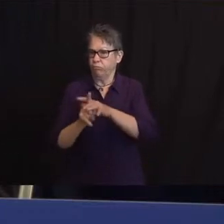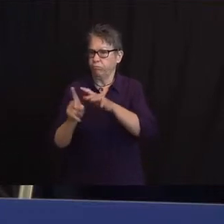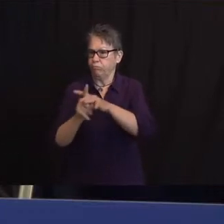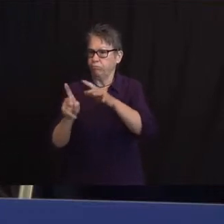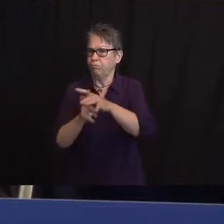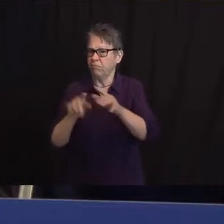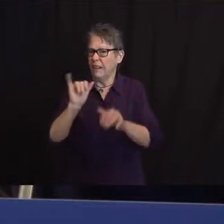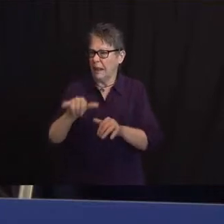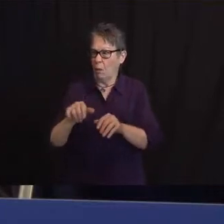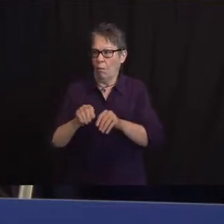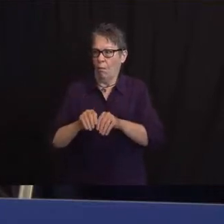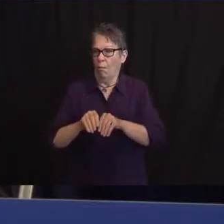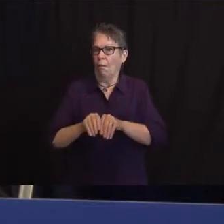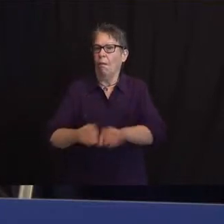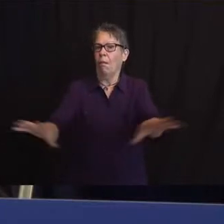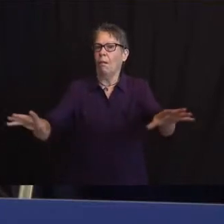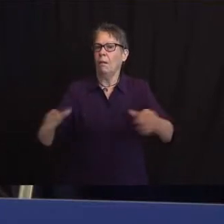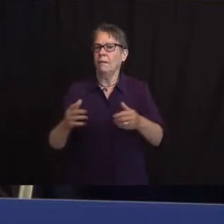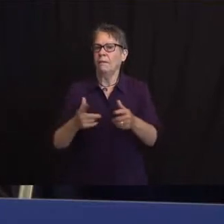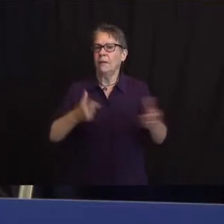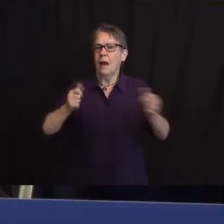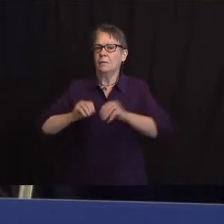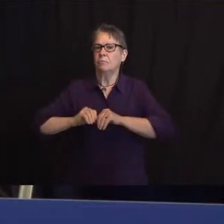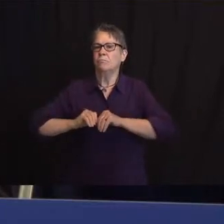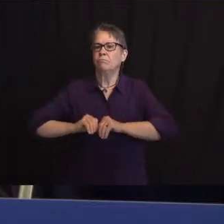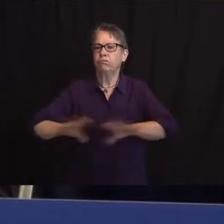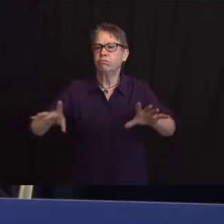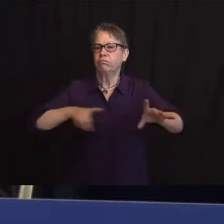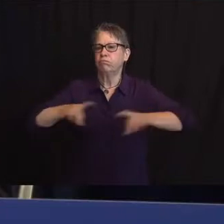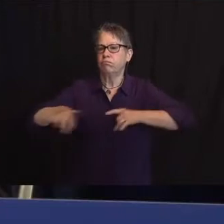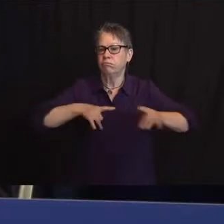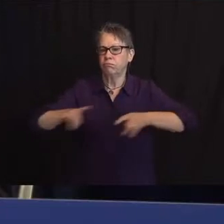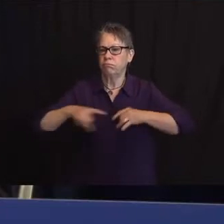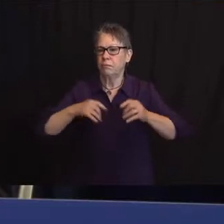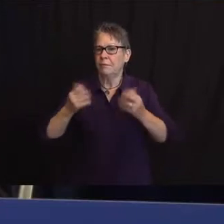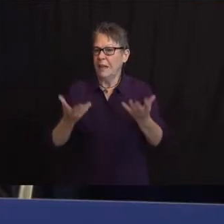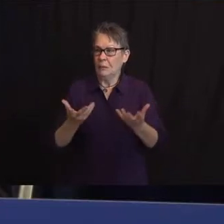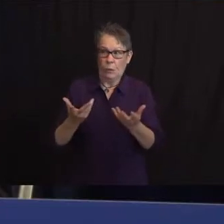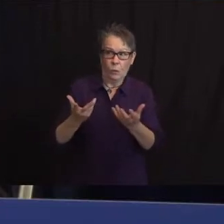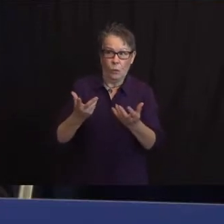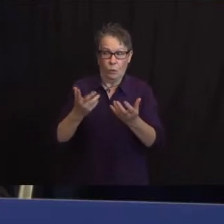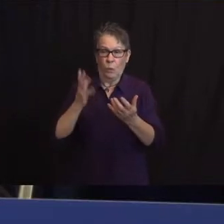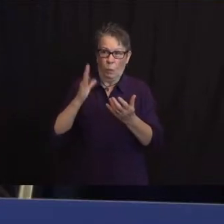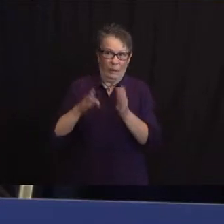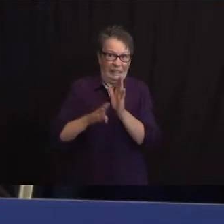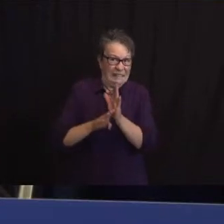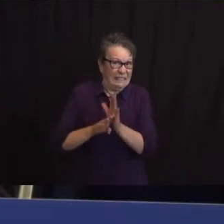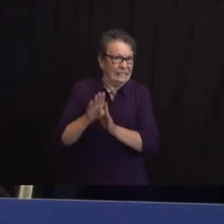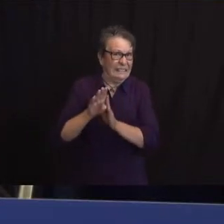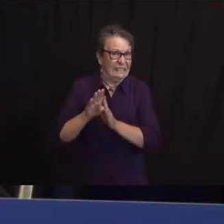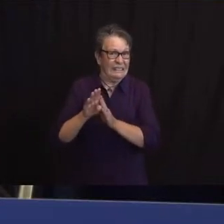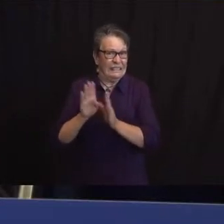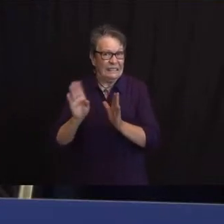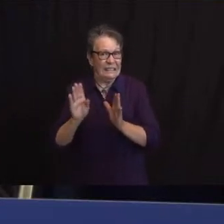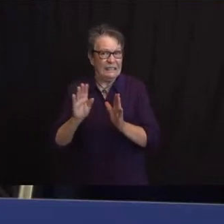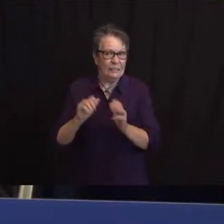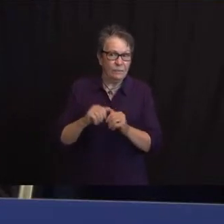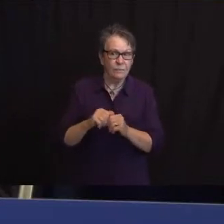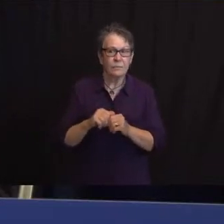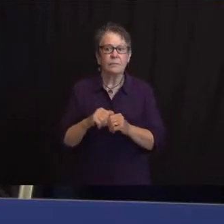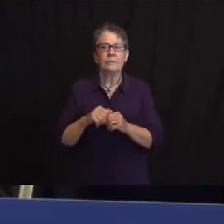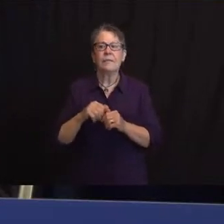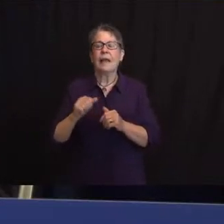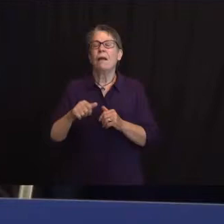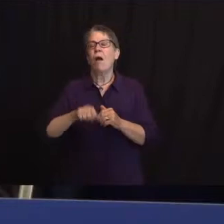increased severity based on hospitalizations and case fatality rates. The South African variant has about a